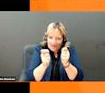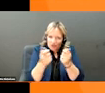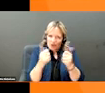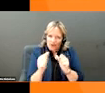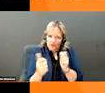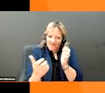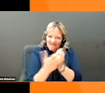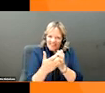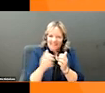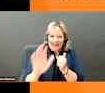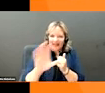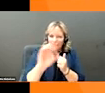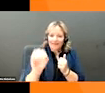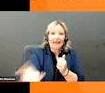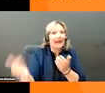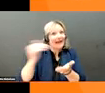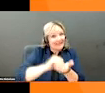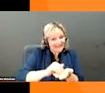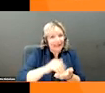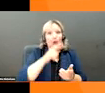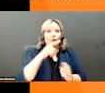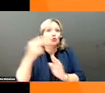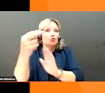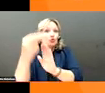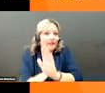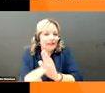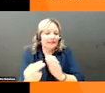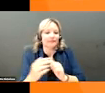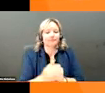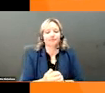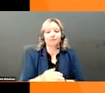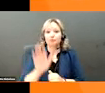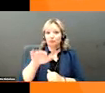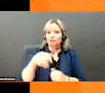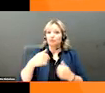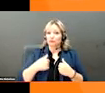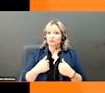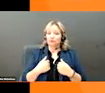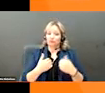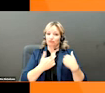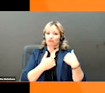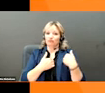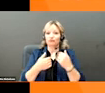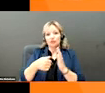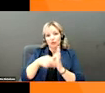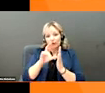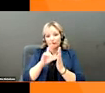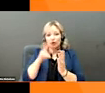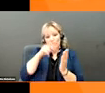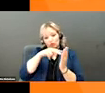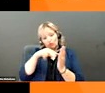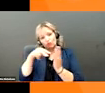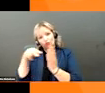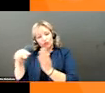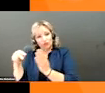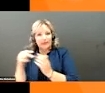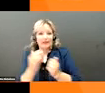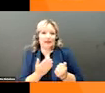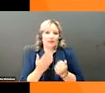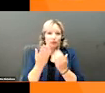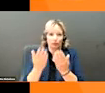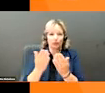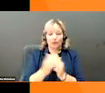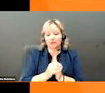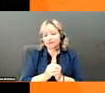about, again, the reviewer. I've received proposals before that are the first 10 pages are the company